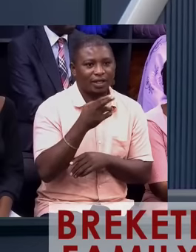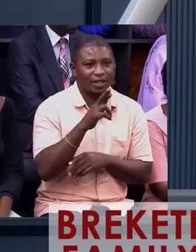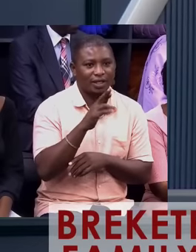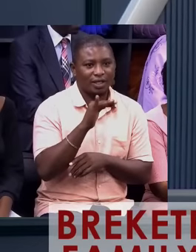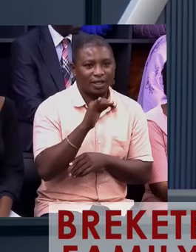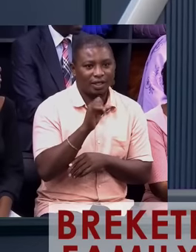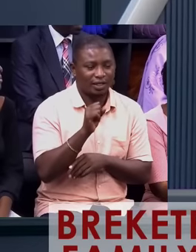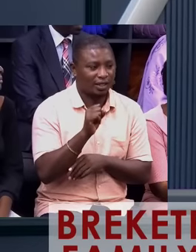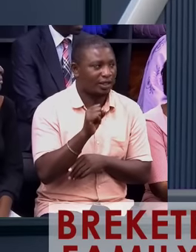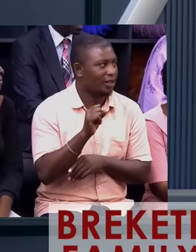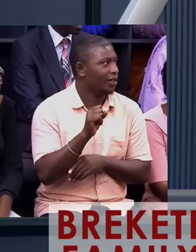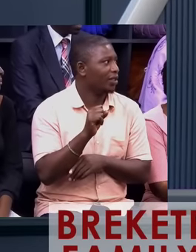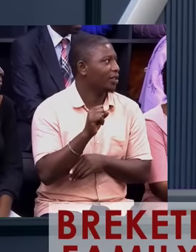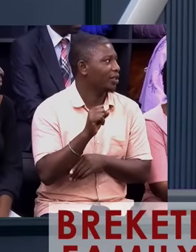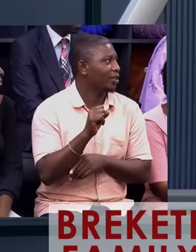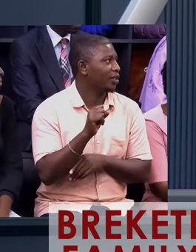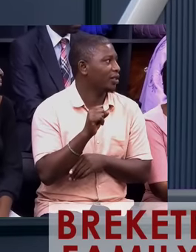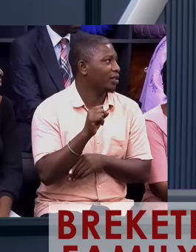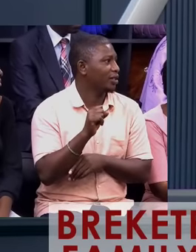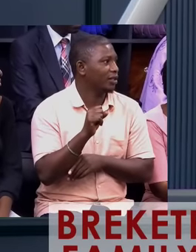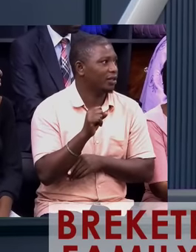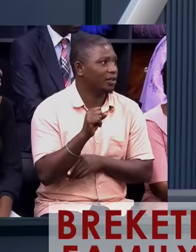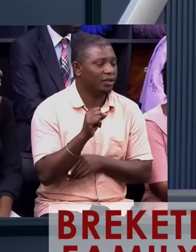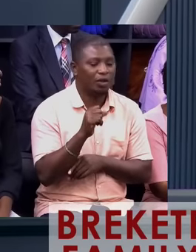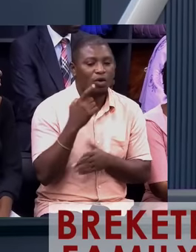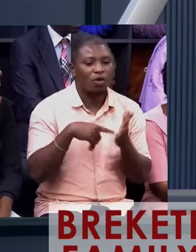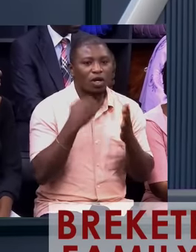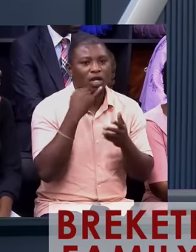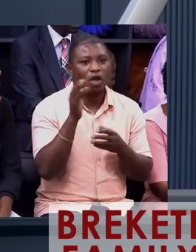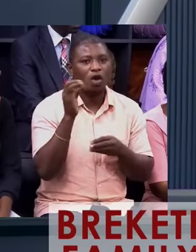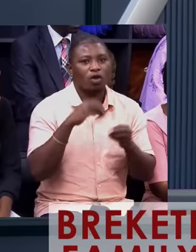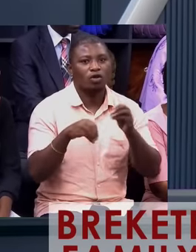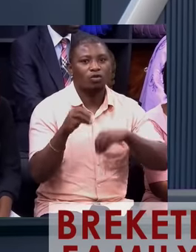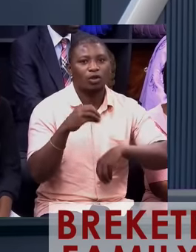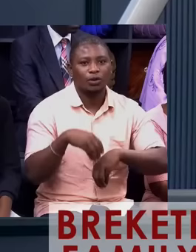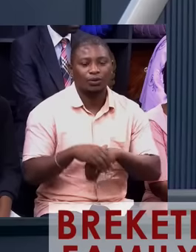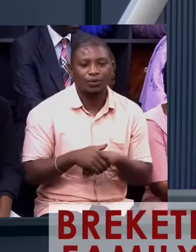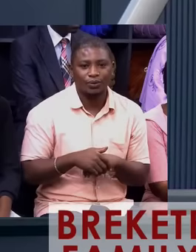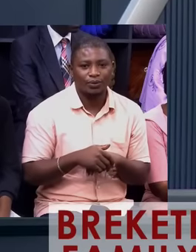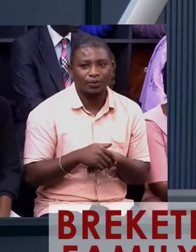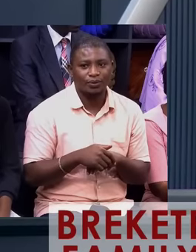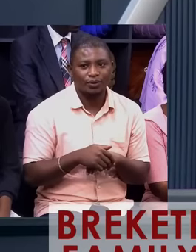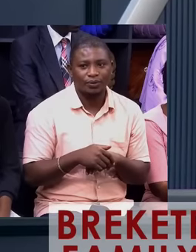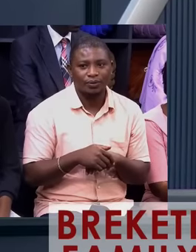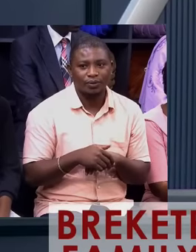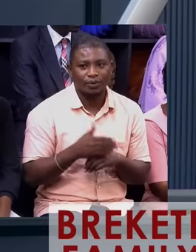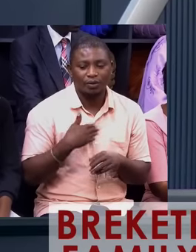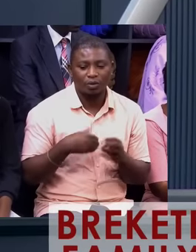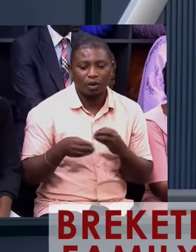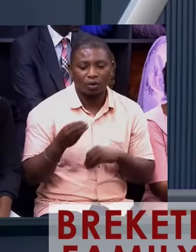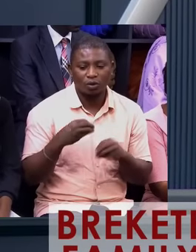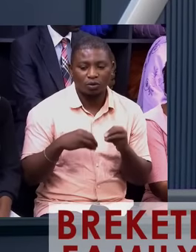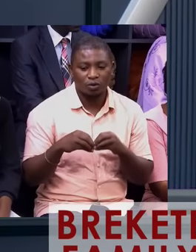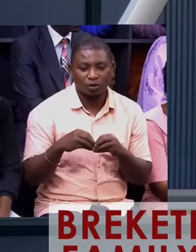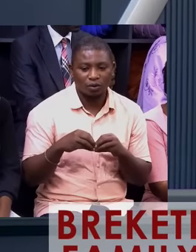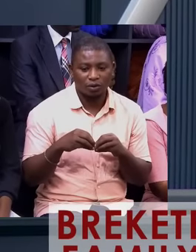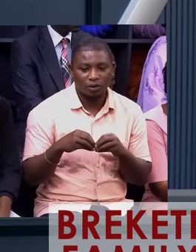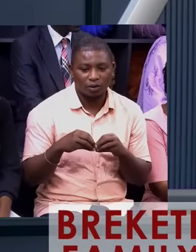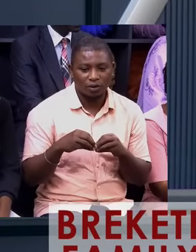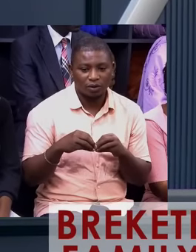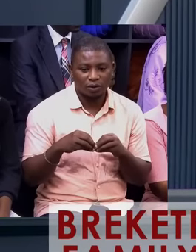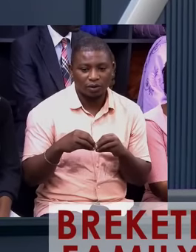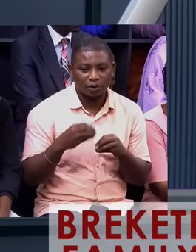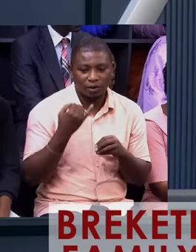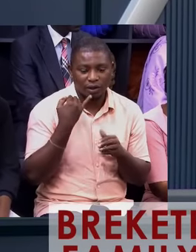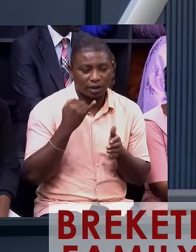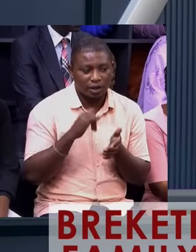from Dublin okay Chris from Dublin your contribut my contribut contributed that you